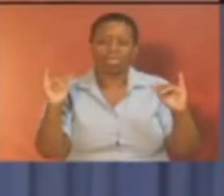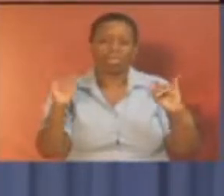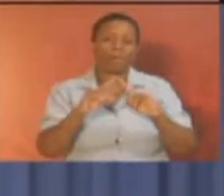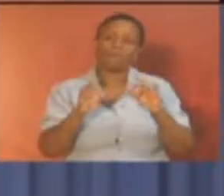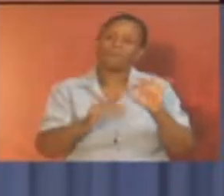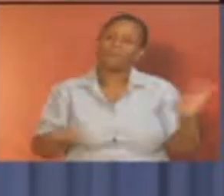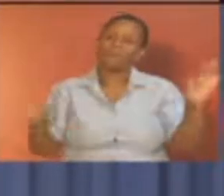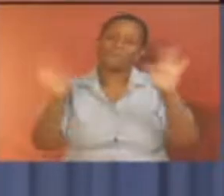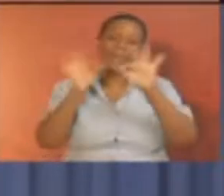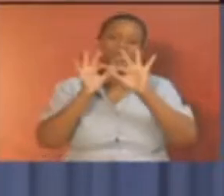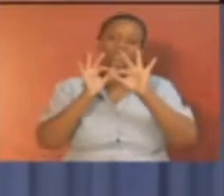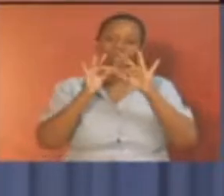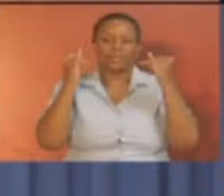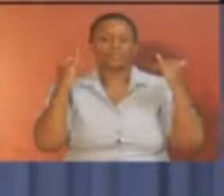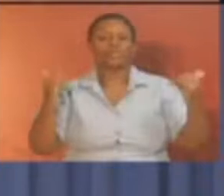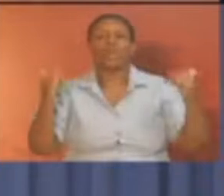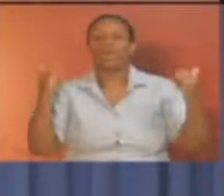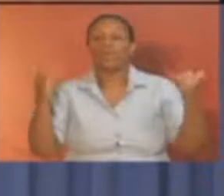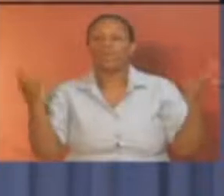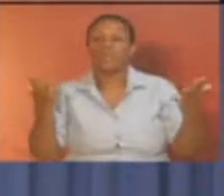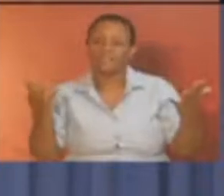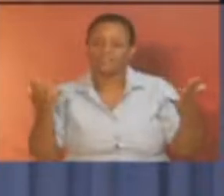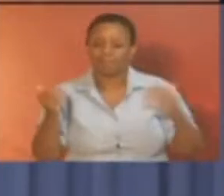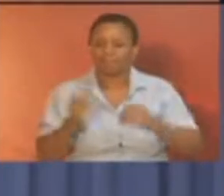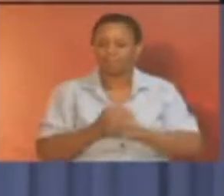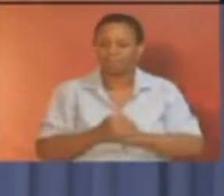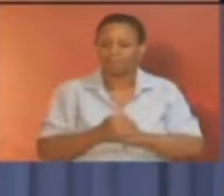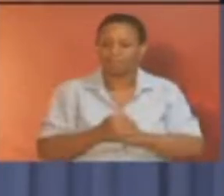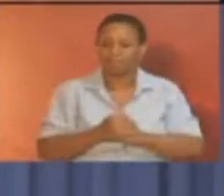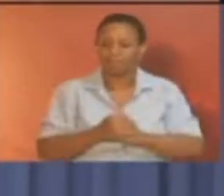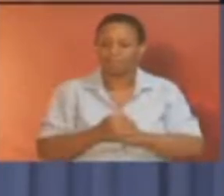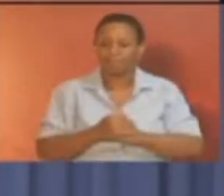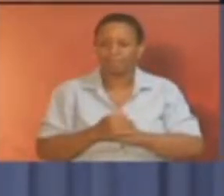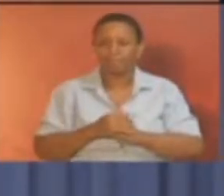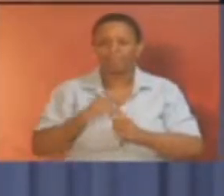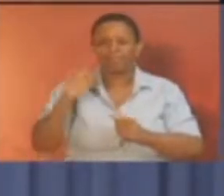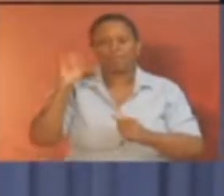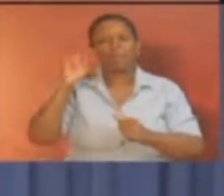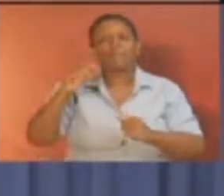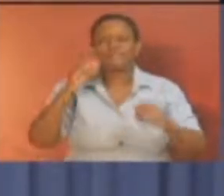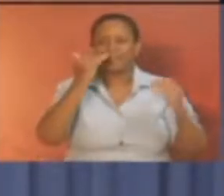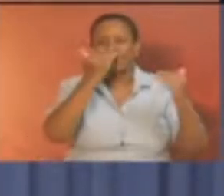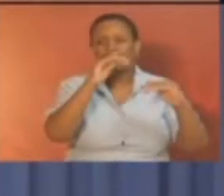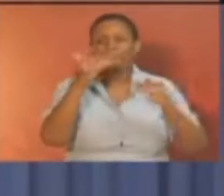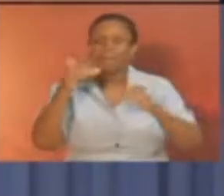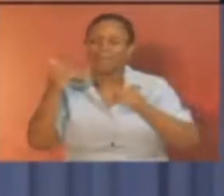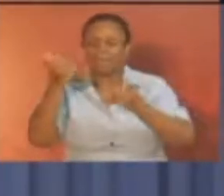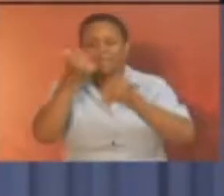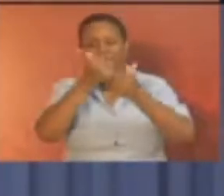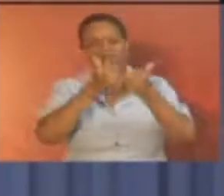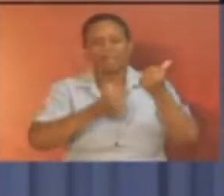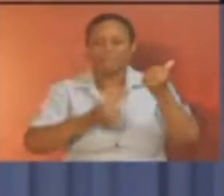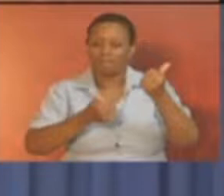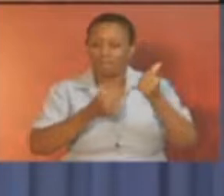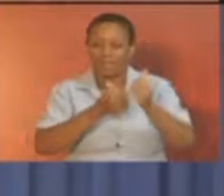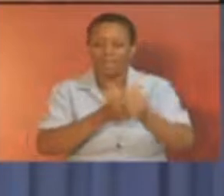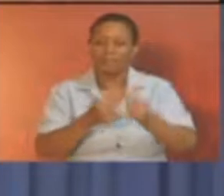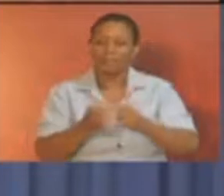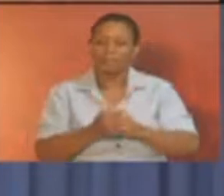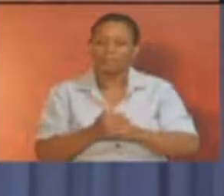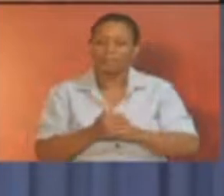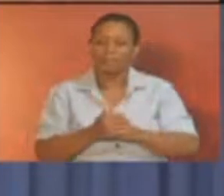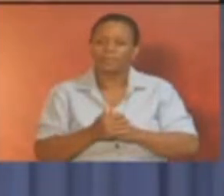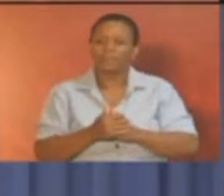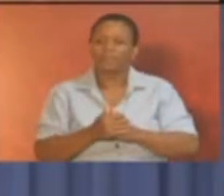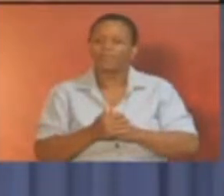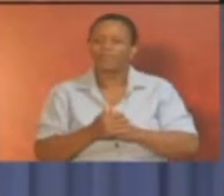strict protocols that prevailed in the energy sector to continue so to do. So I just wanted to add that. Now, the next